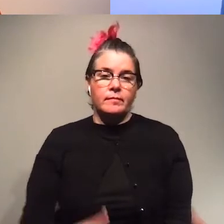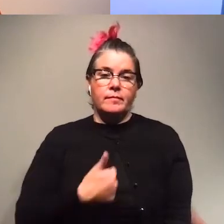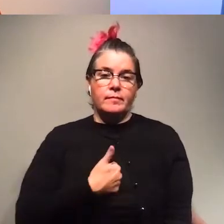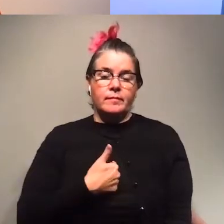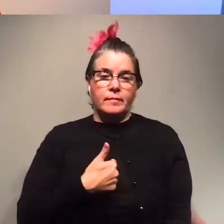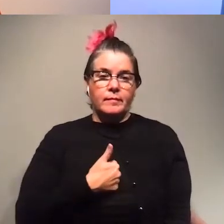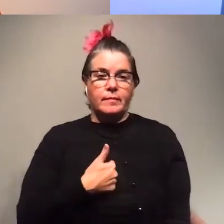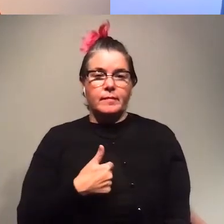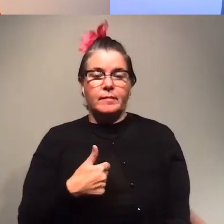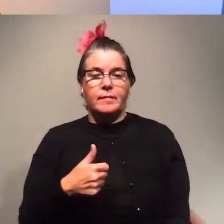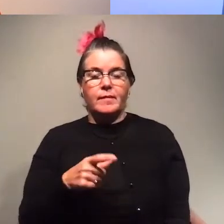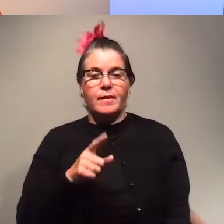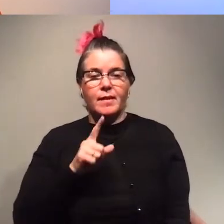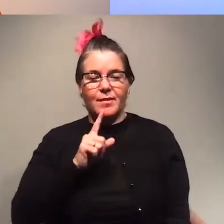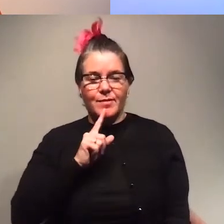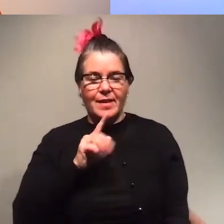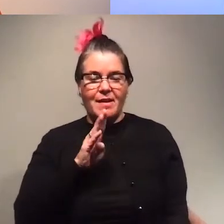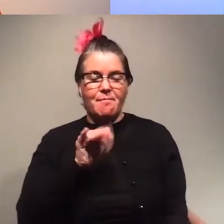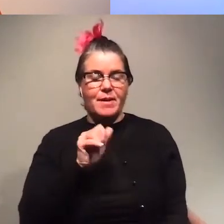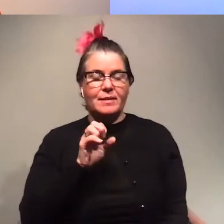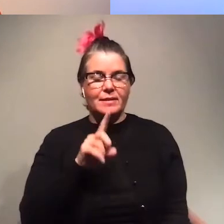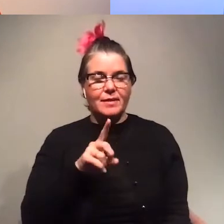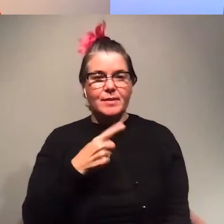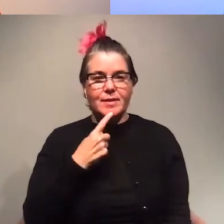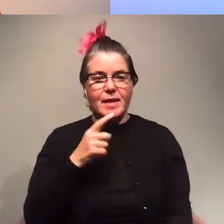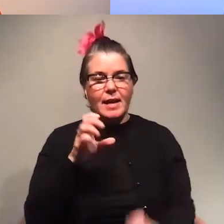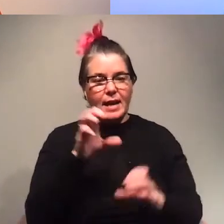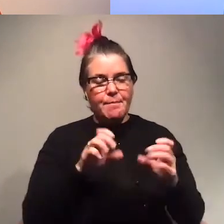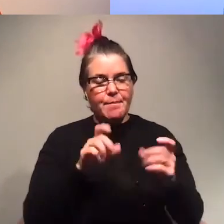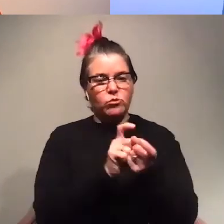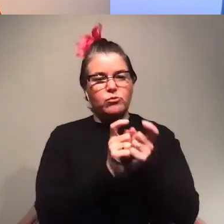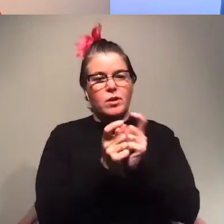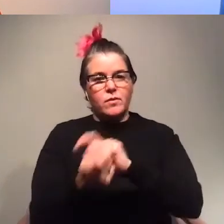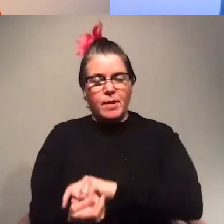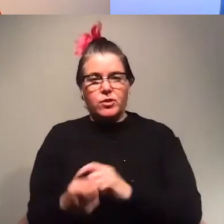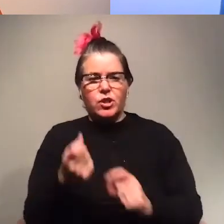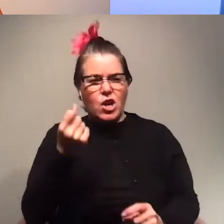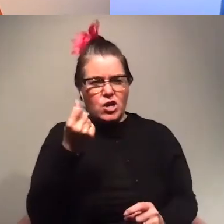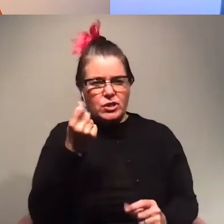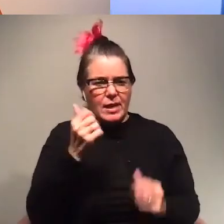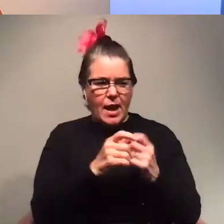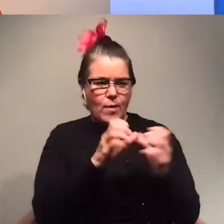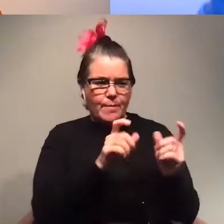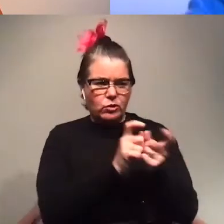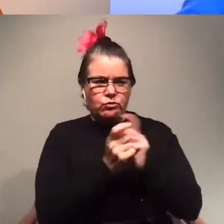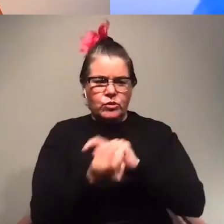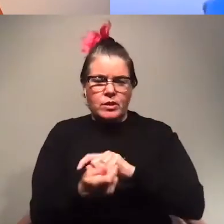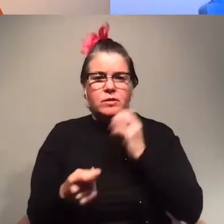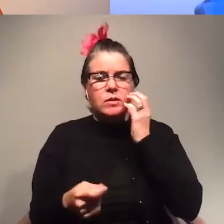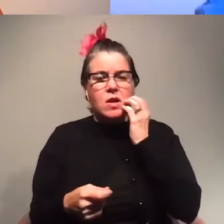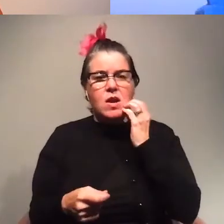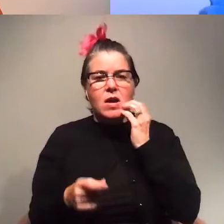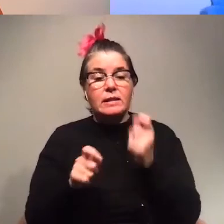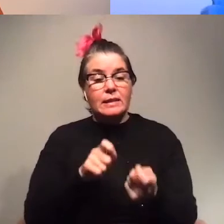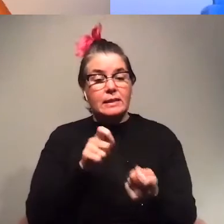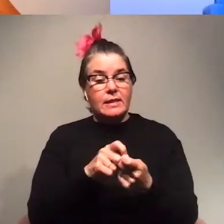I think I'm really biased as a chemist. I'd say like chemical transformations, like understanding those, and how like certain kinds